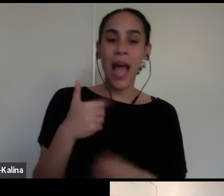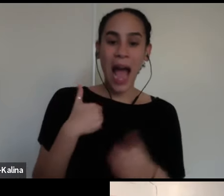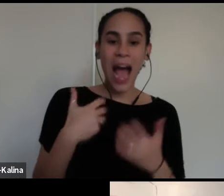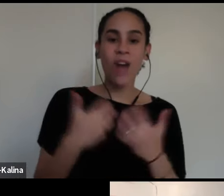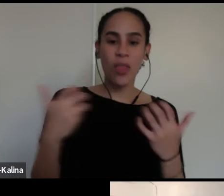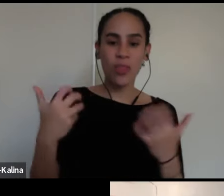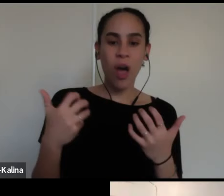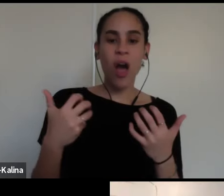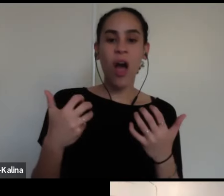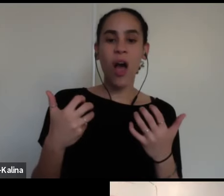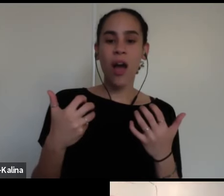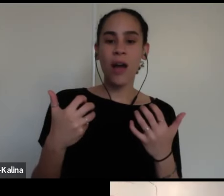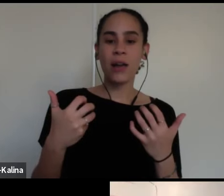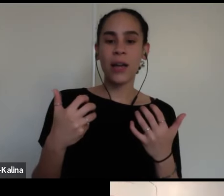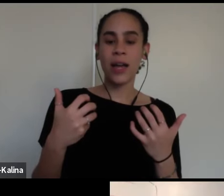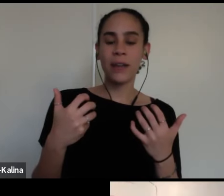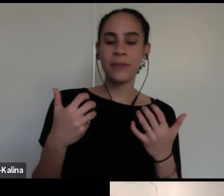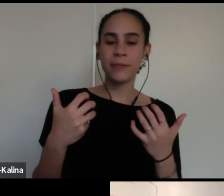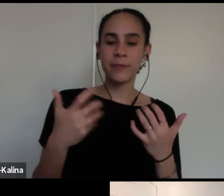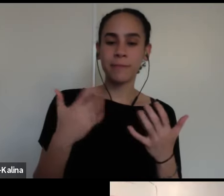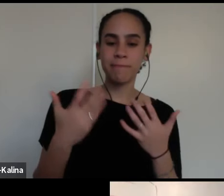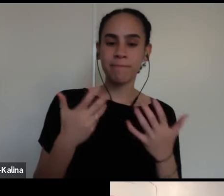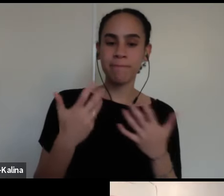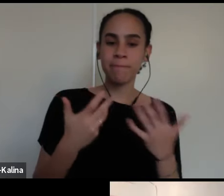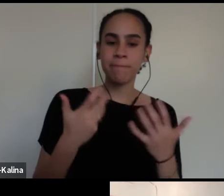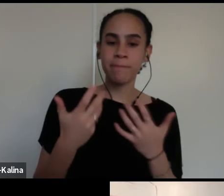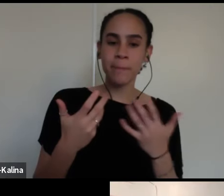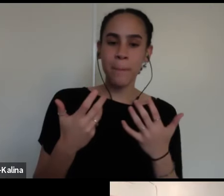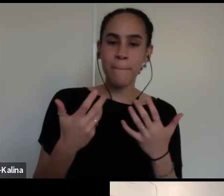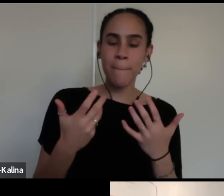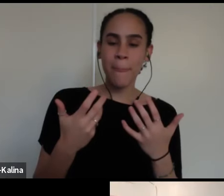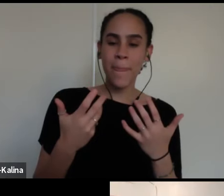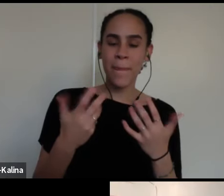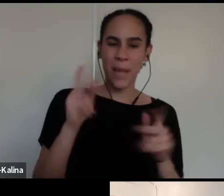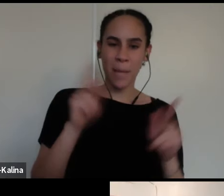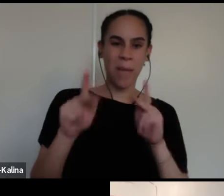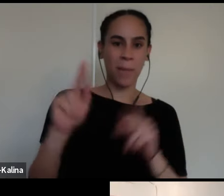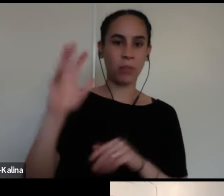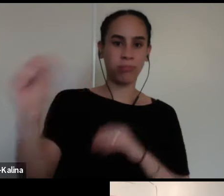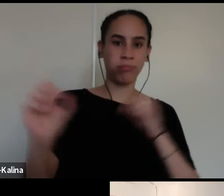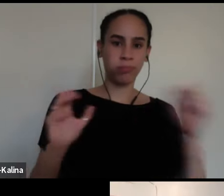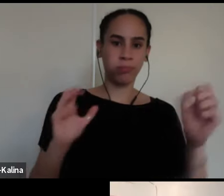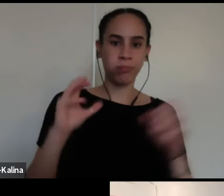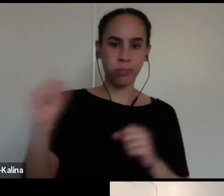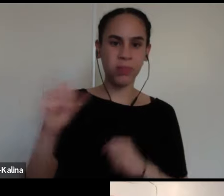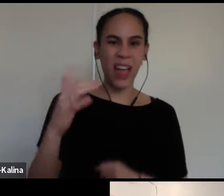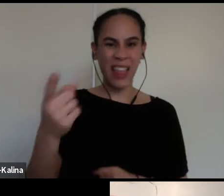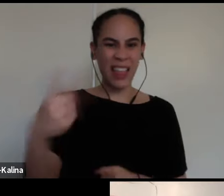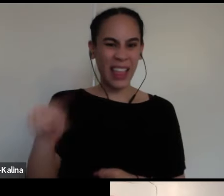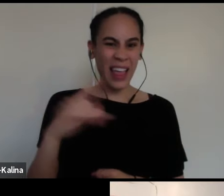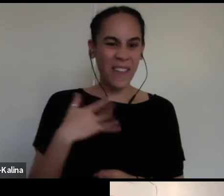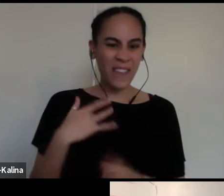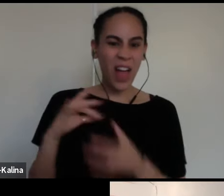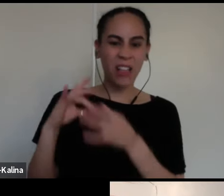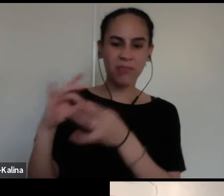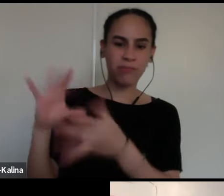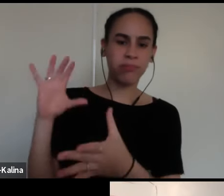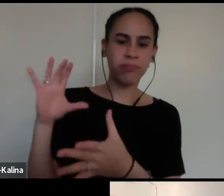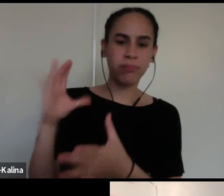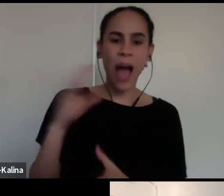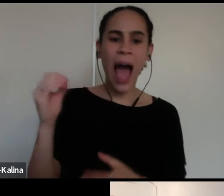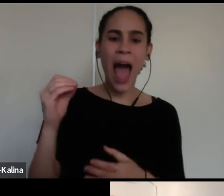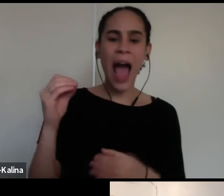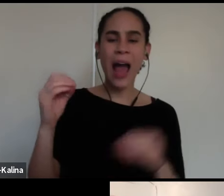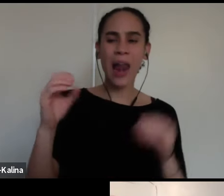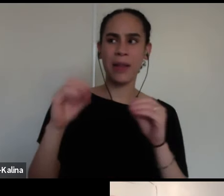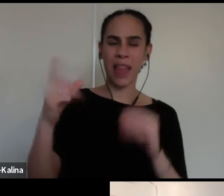and they were feeling really disconnected and more not psychologically fit. How would you